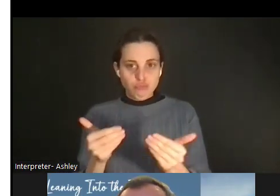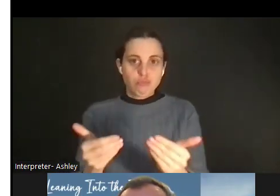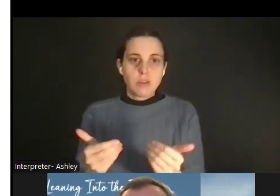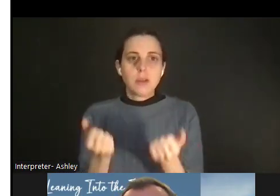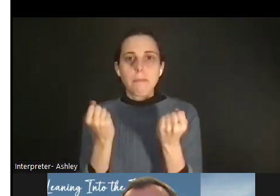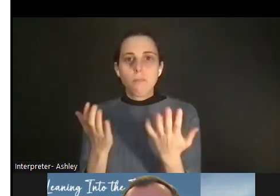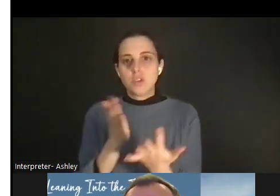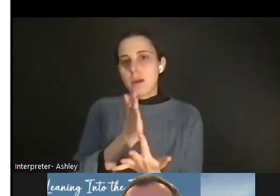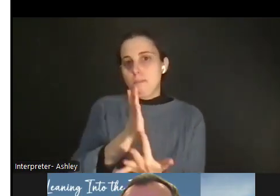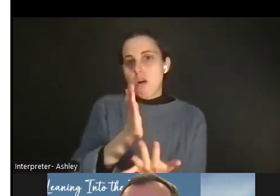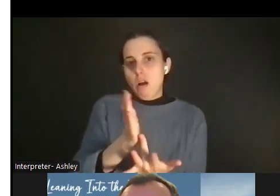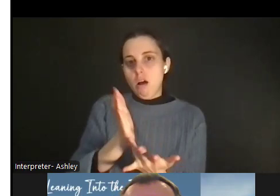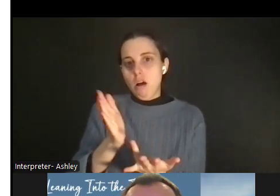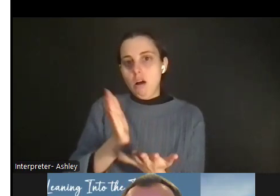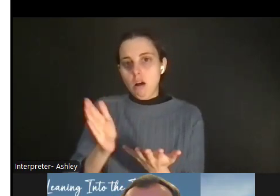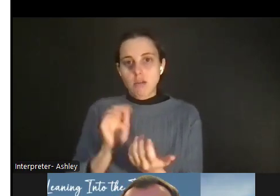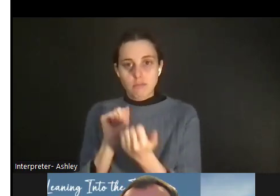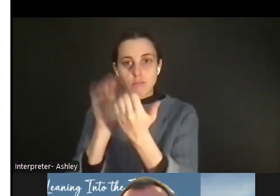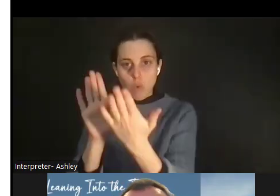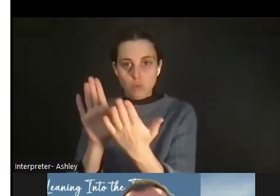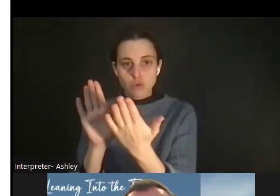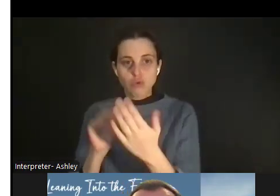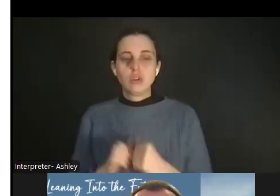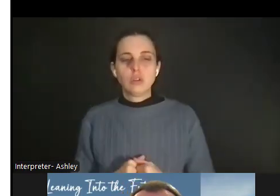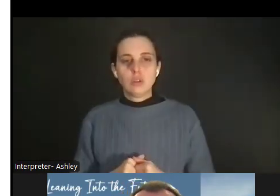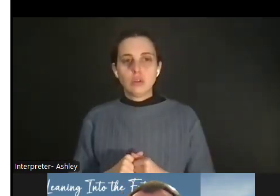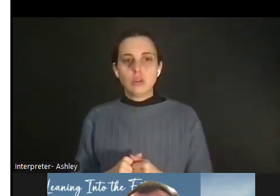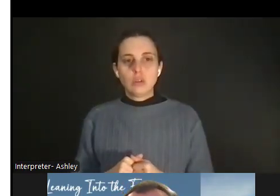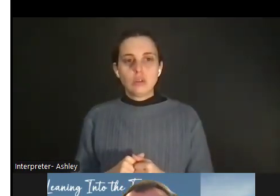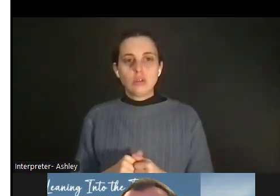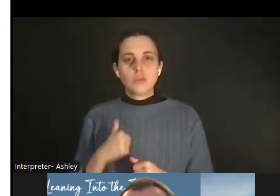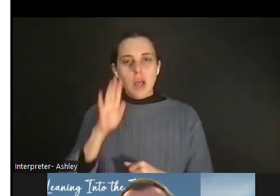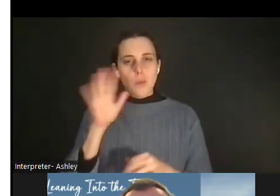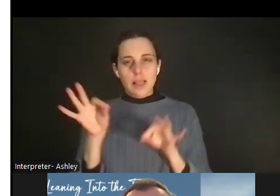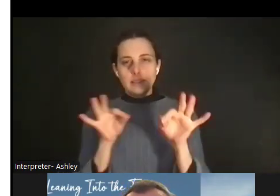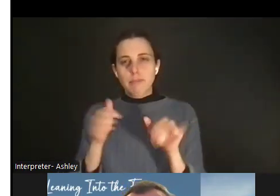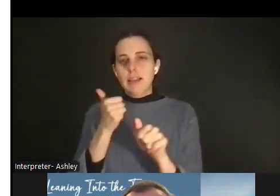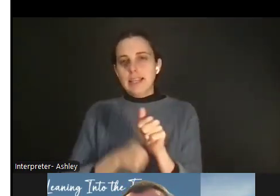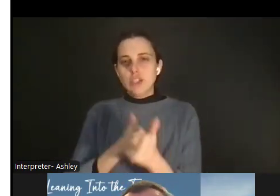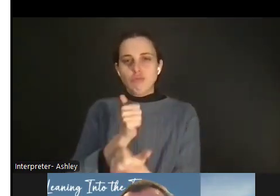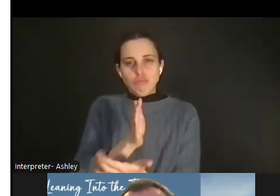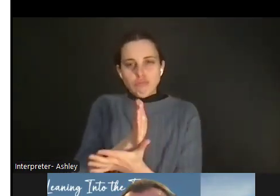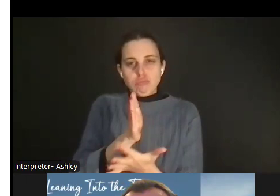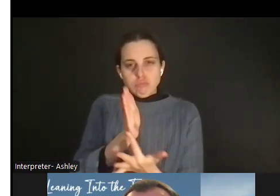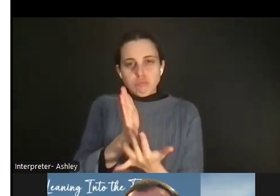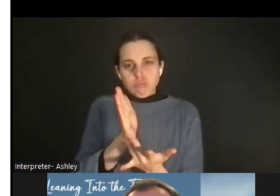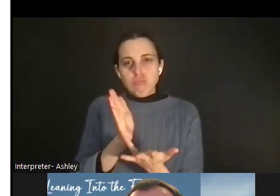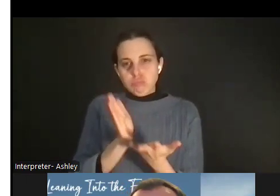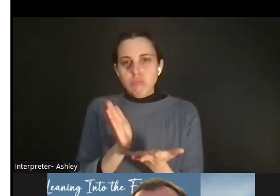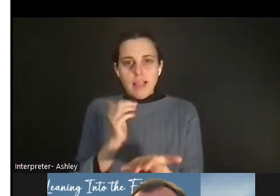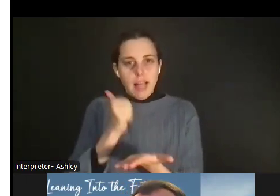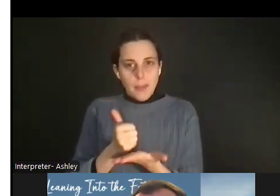cover today. So what was that approach? What were the elements of it? So everybody can learn from